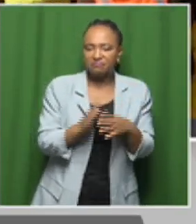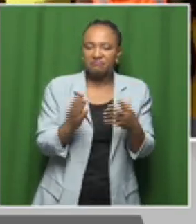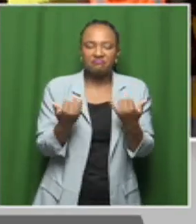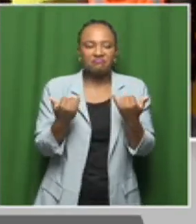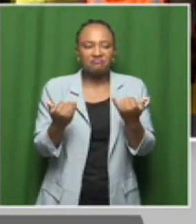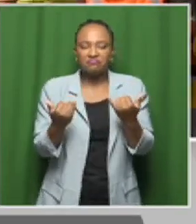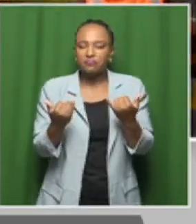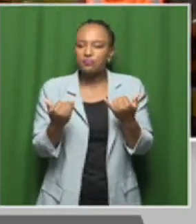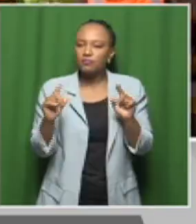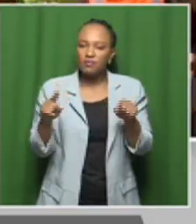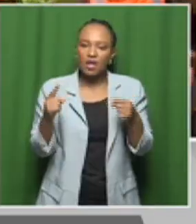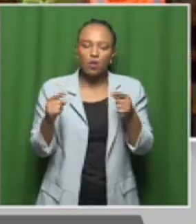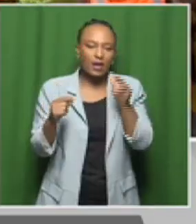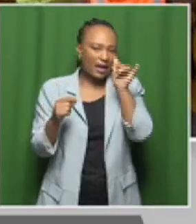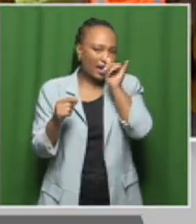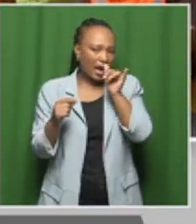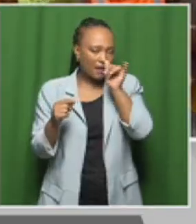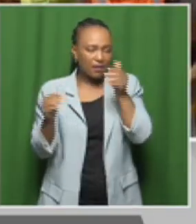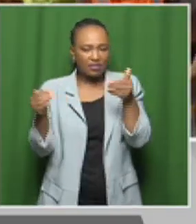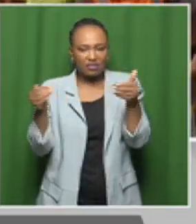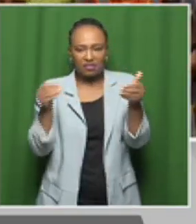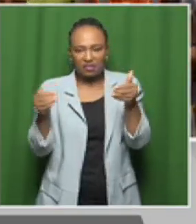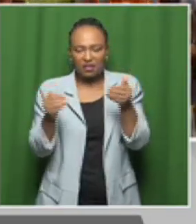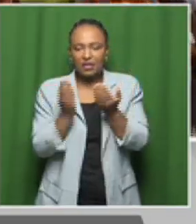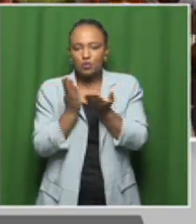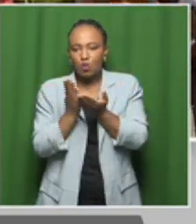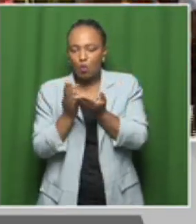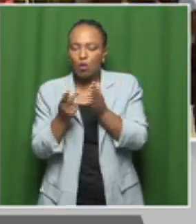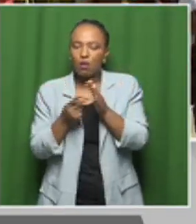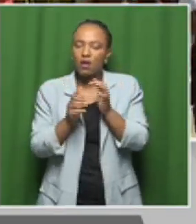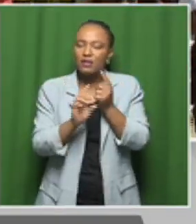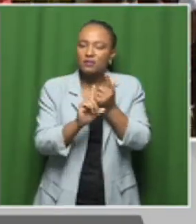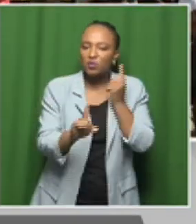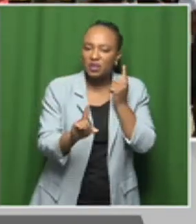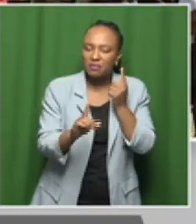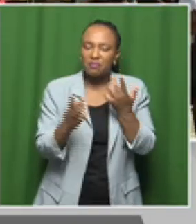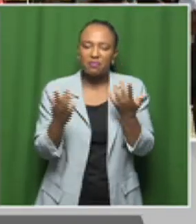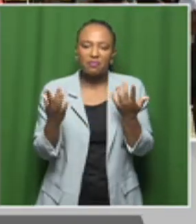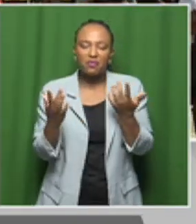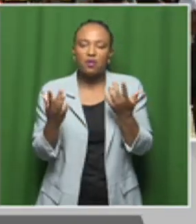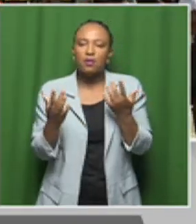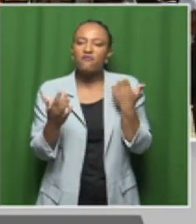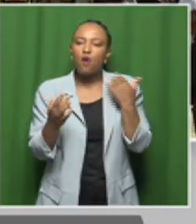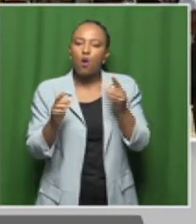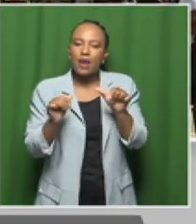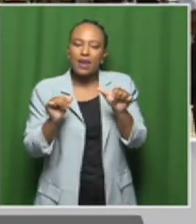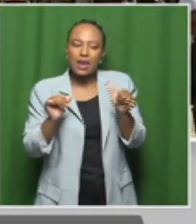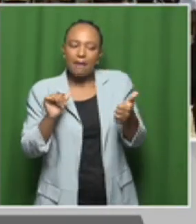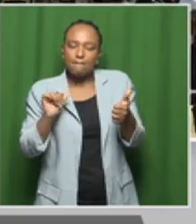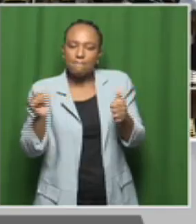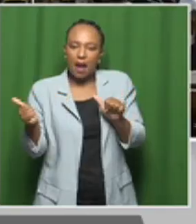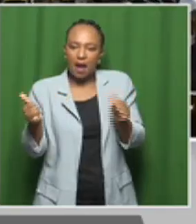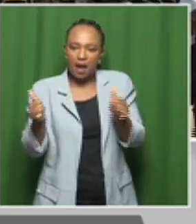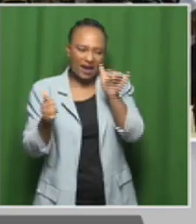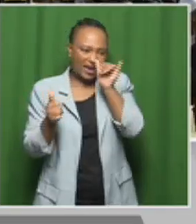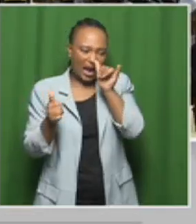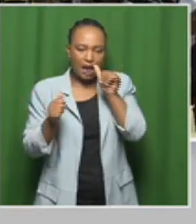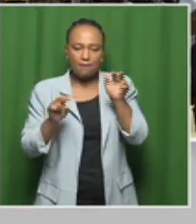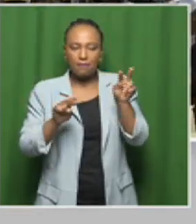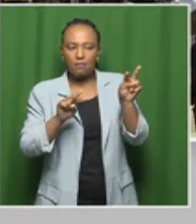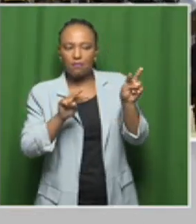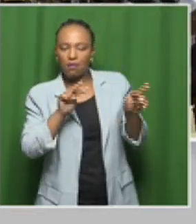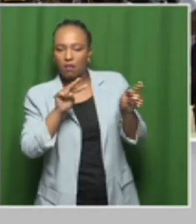mitigate the issues of crime, even in schools, even in townships. The neighborhood watches that they are resourcing is neighborhood watches